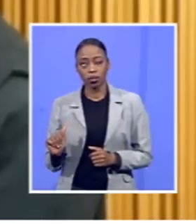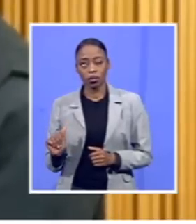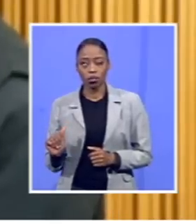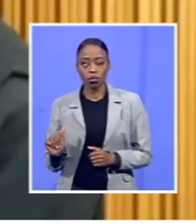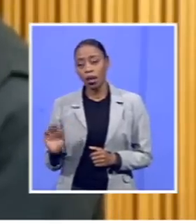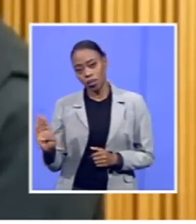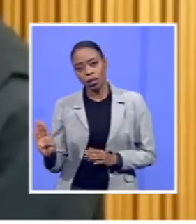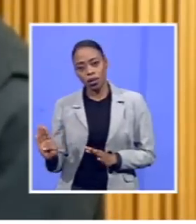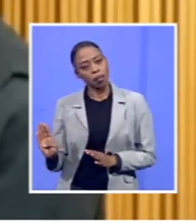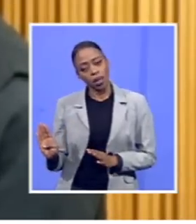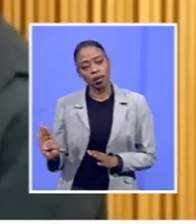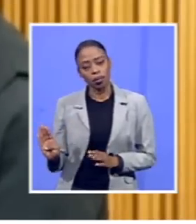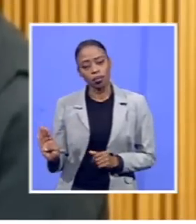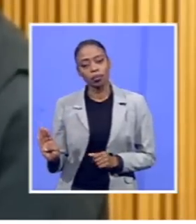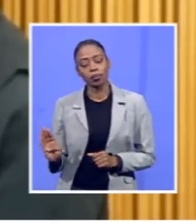B, yeah.